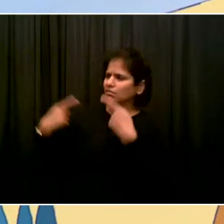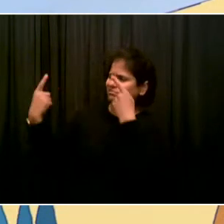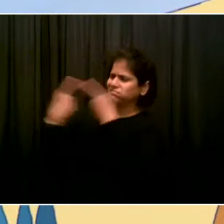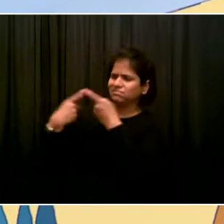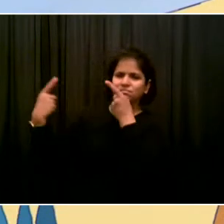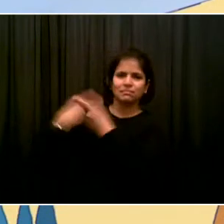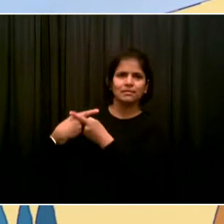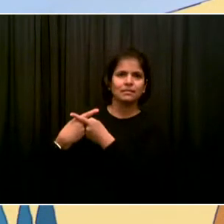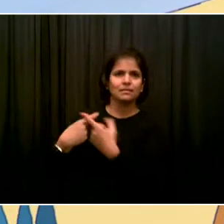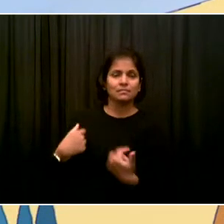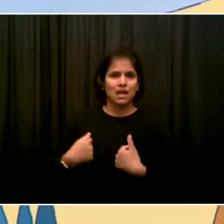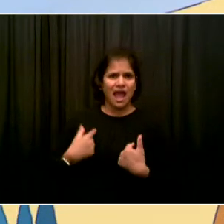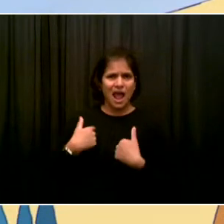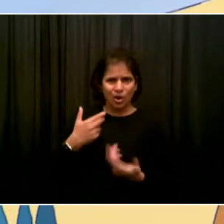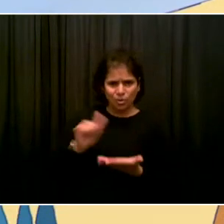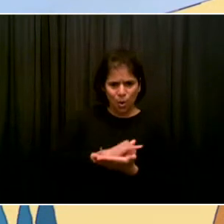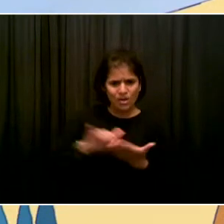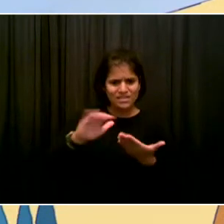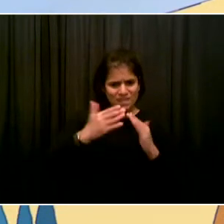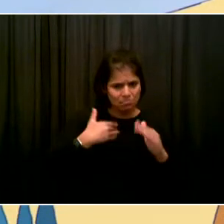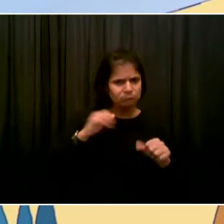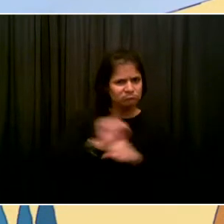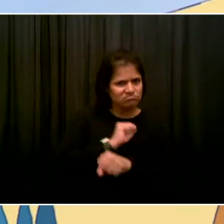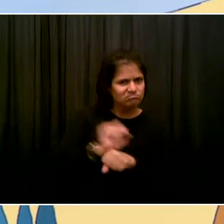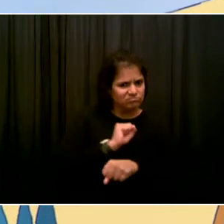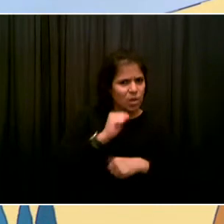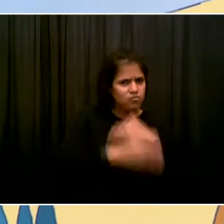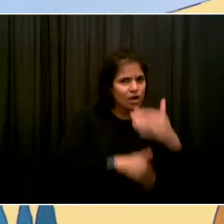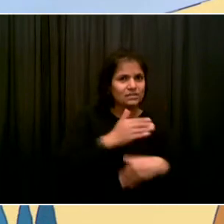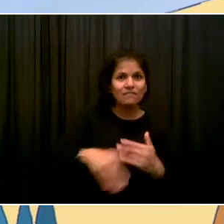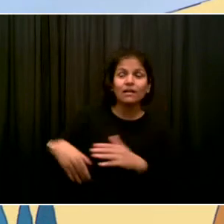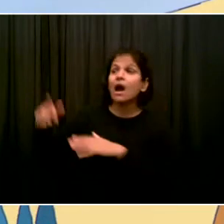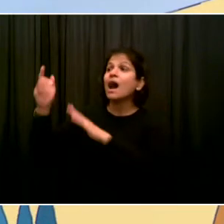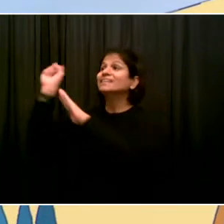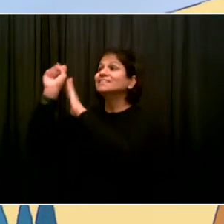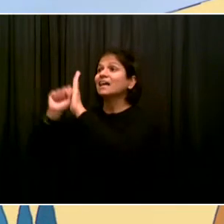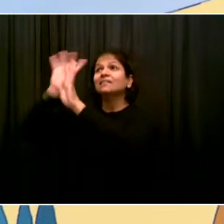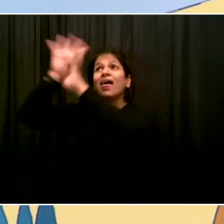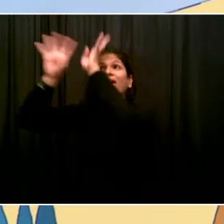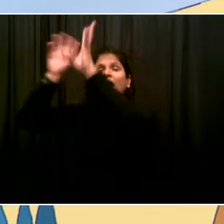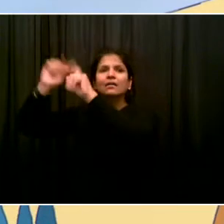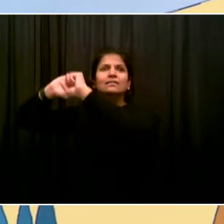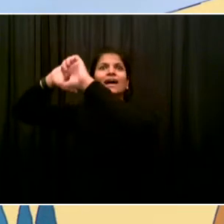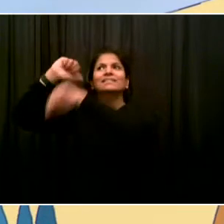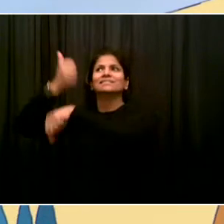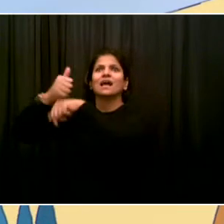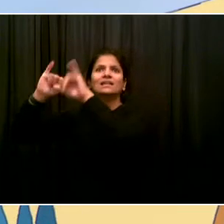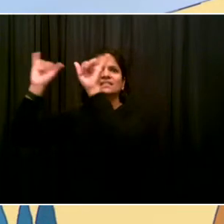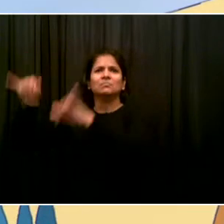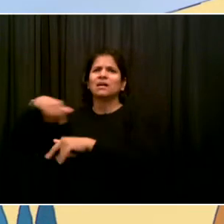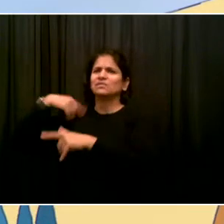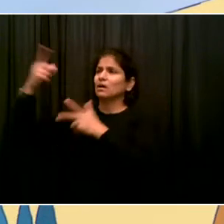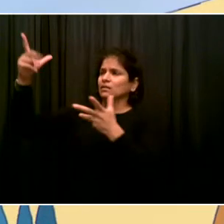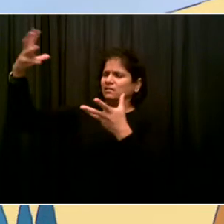up with its own system. And we wanted to avoid even further confusion, so that's why we did what we did. But I'll let the doctors comment